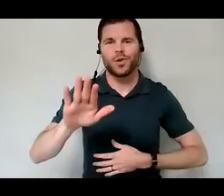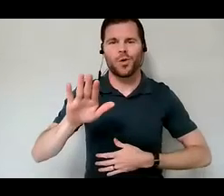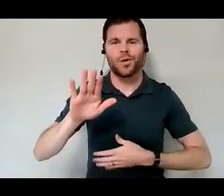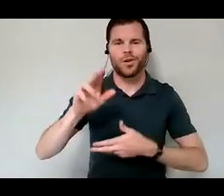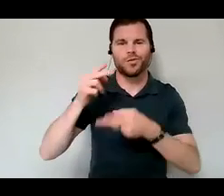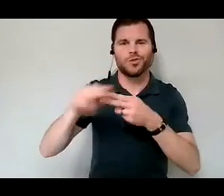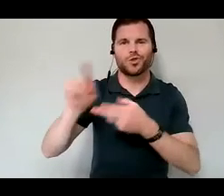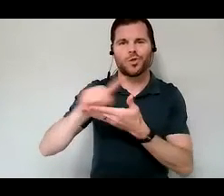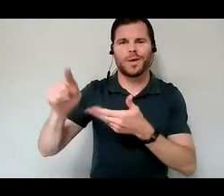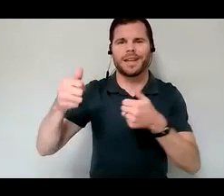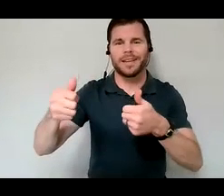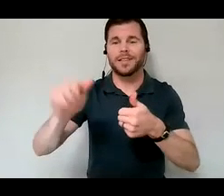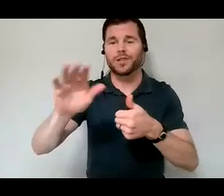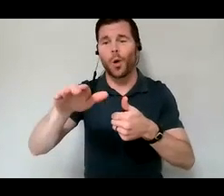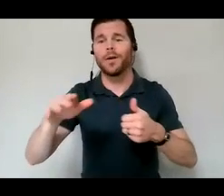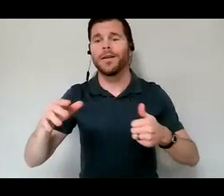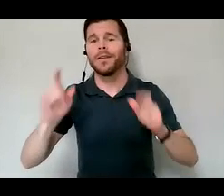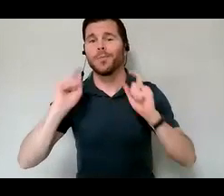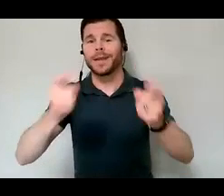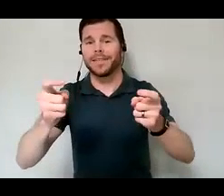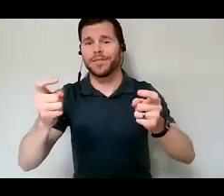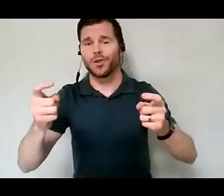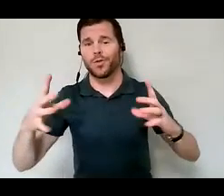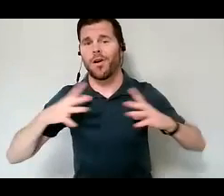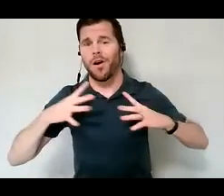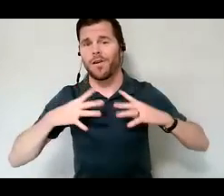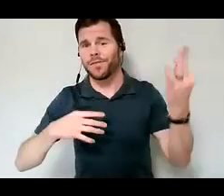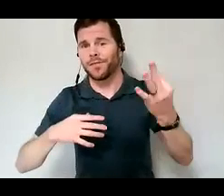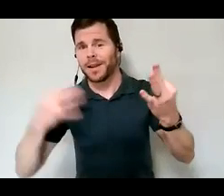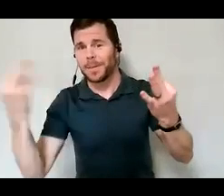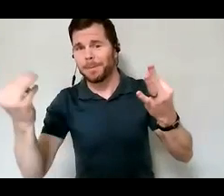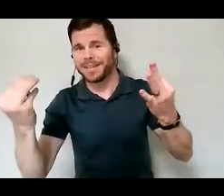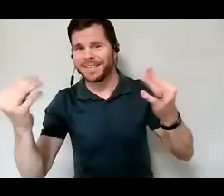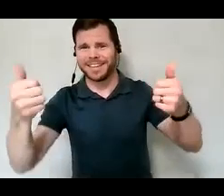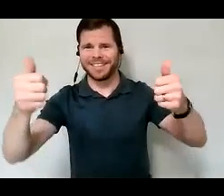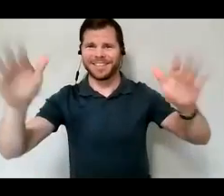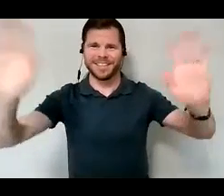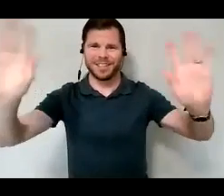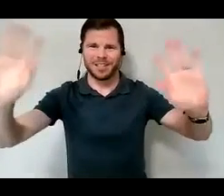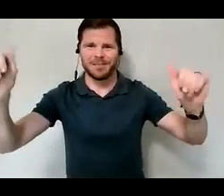take Friday and Monday off. How's that? Yes. All right. Thank you so much. Bye, everybody.